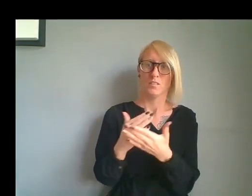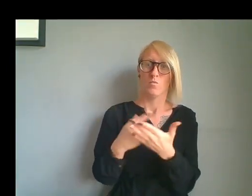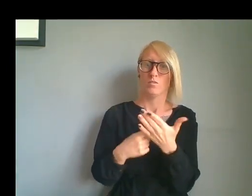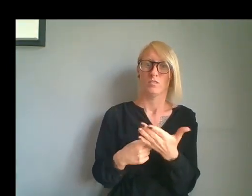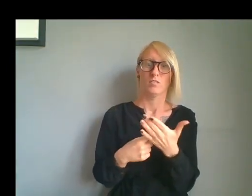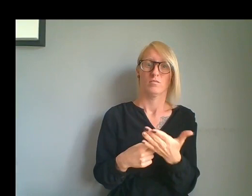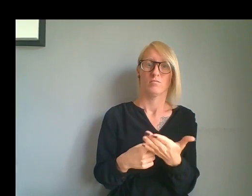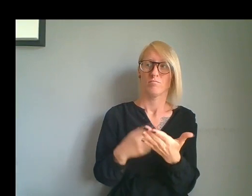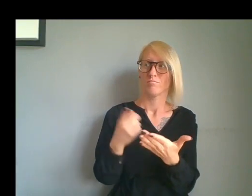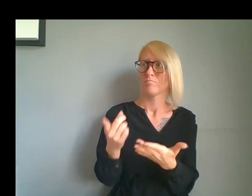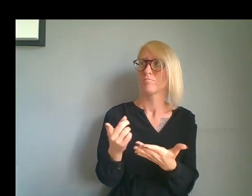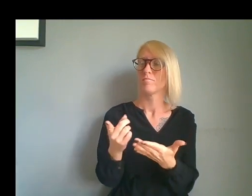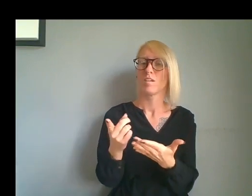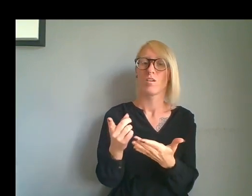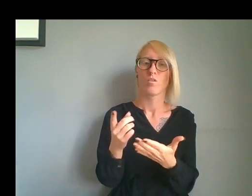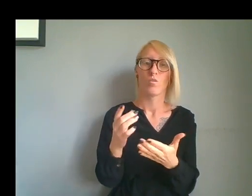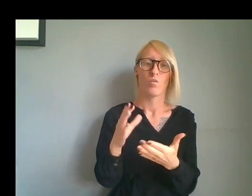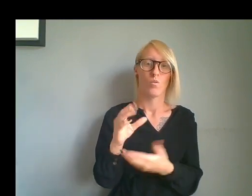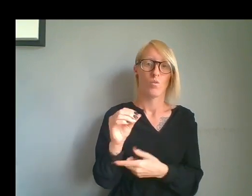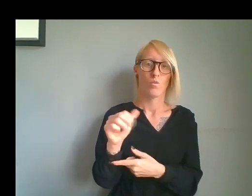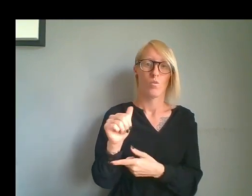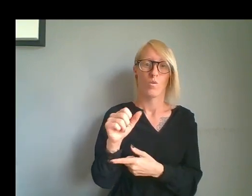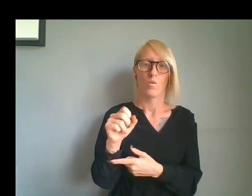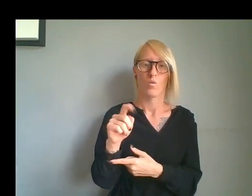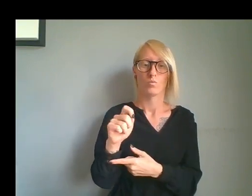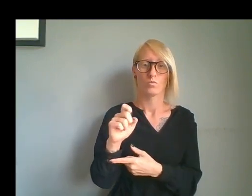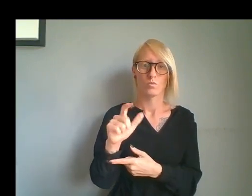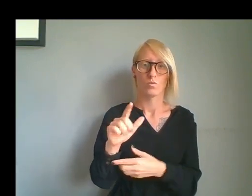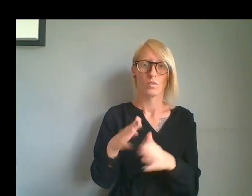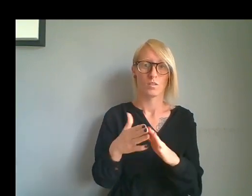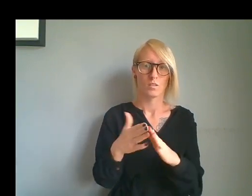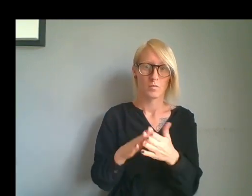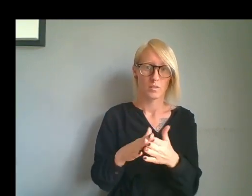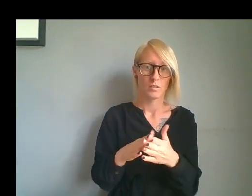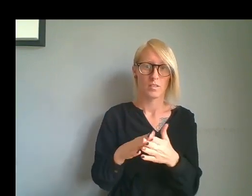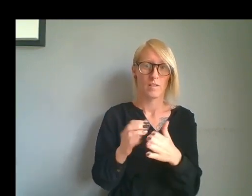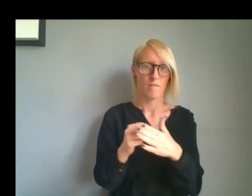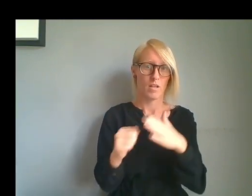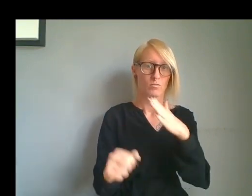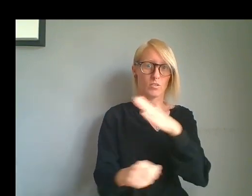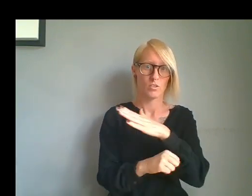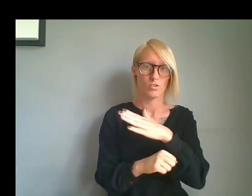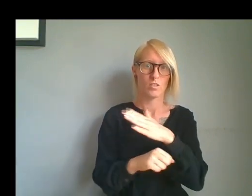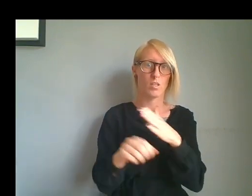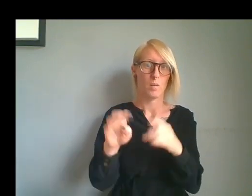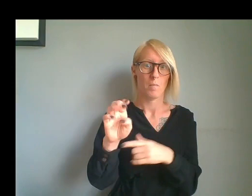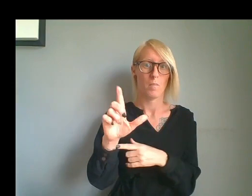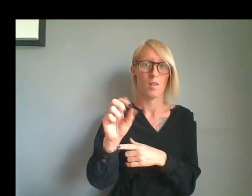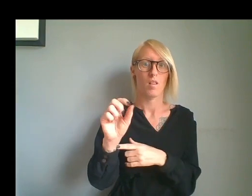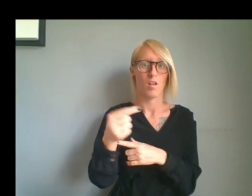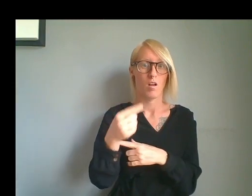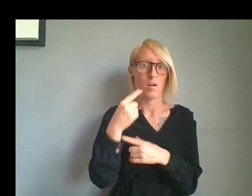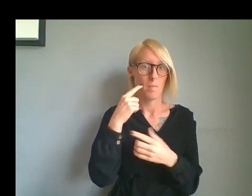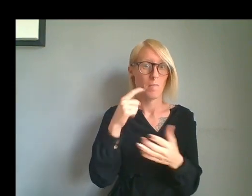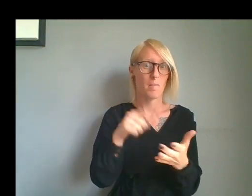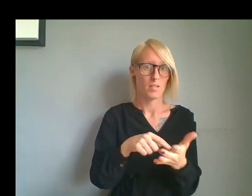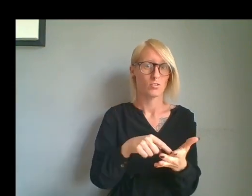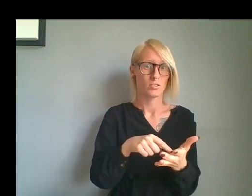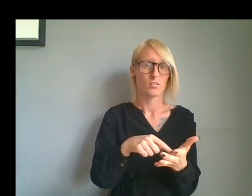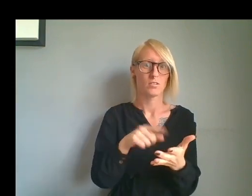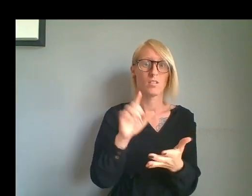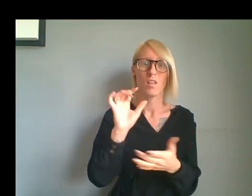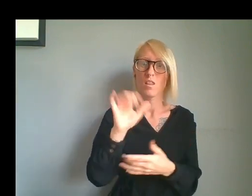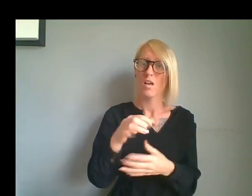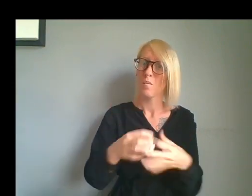Community Foundation in a blog. And then you'll see that this was a press release where Coastal Community Foundation was mentioned. So that's